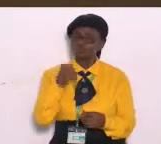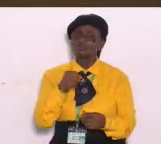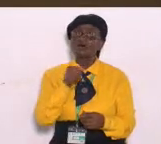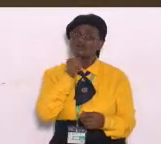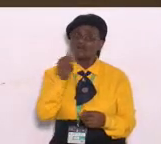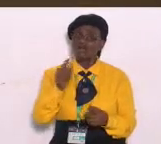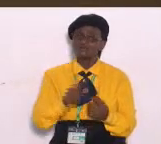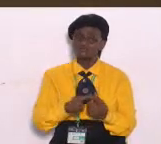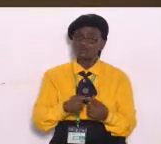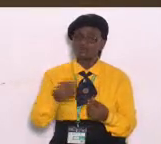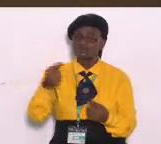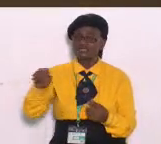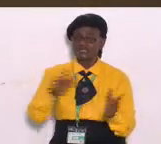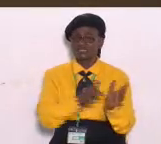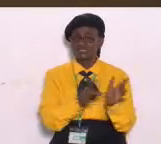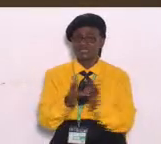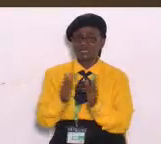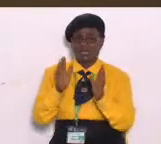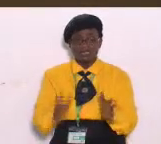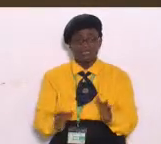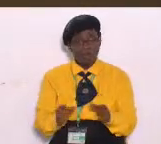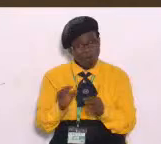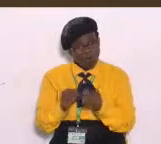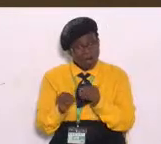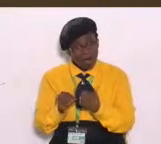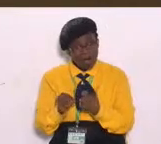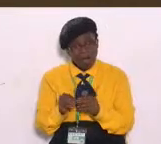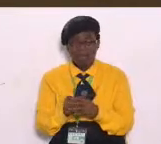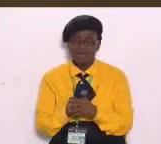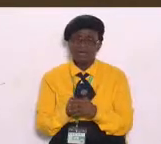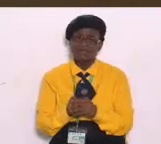not to the Christians. Oh?